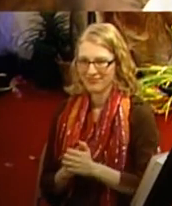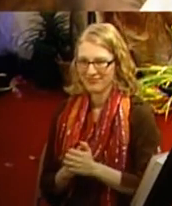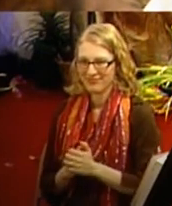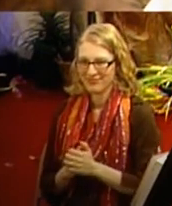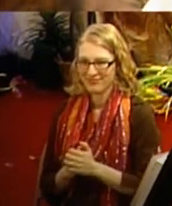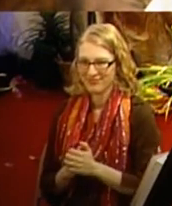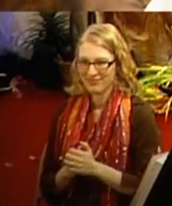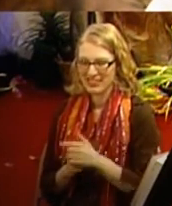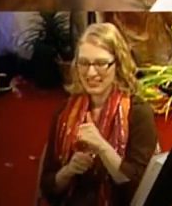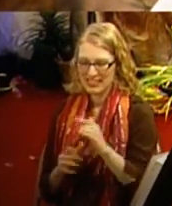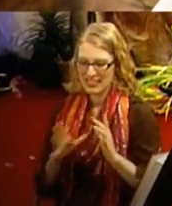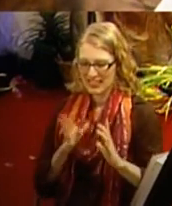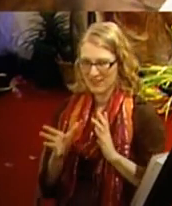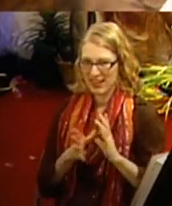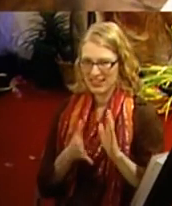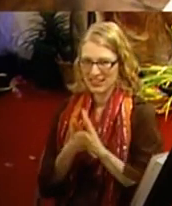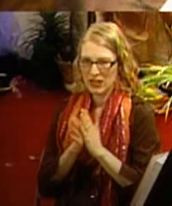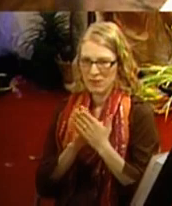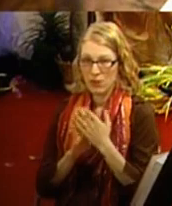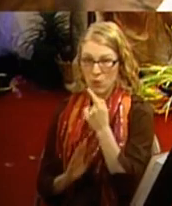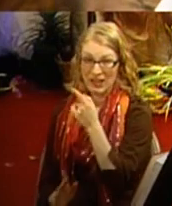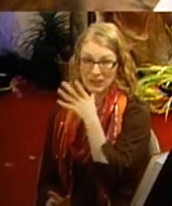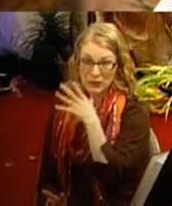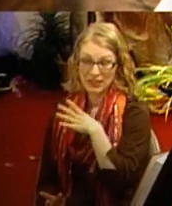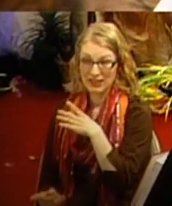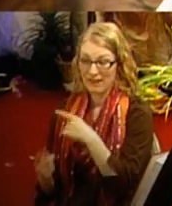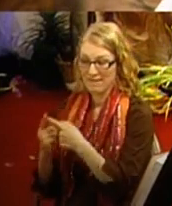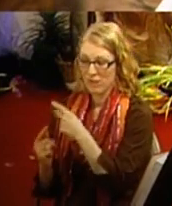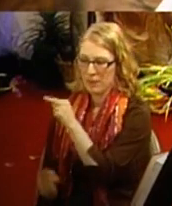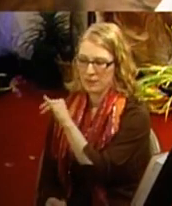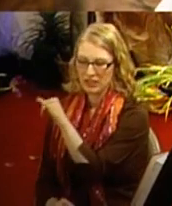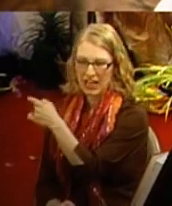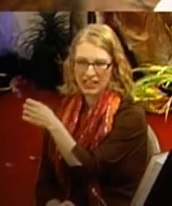get. There once was a lady from Niger